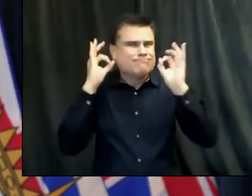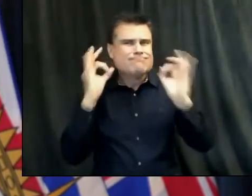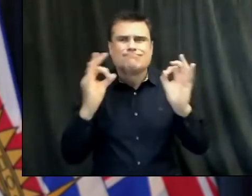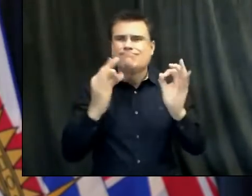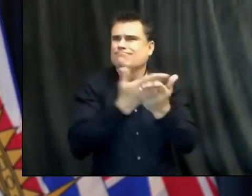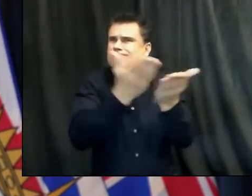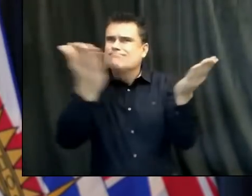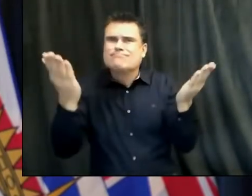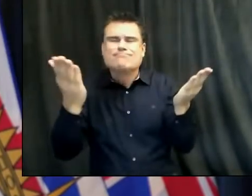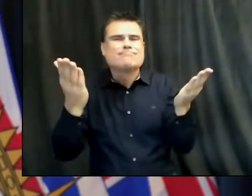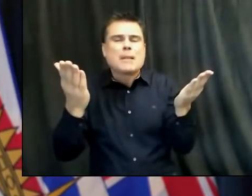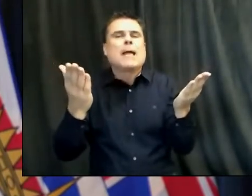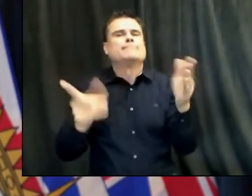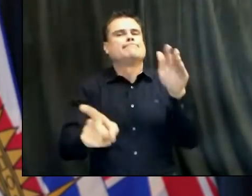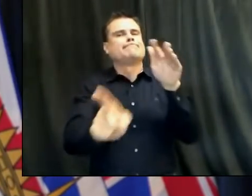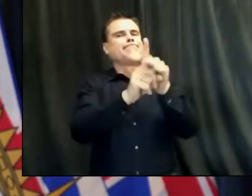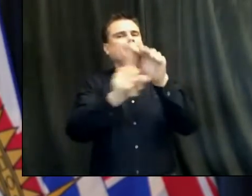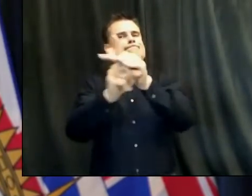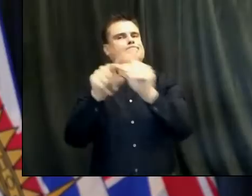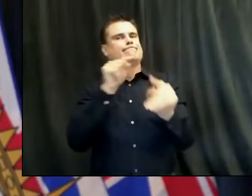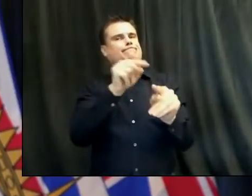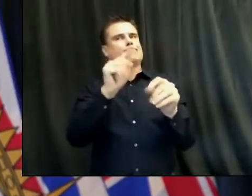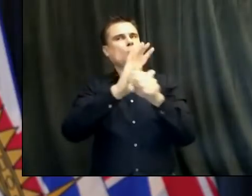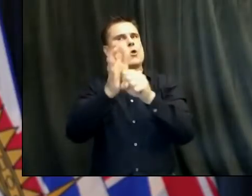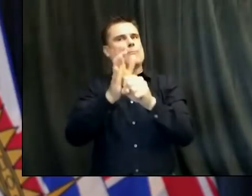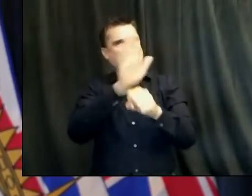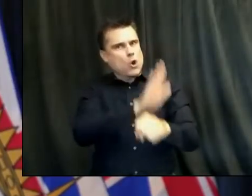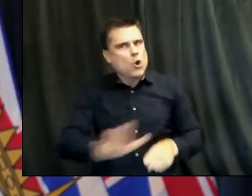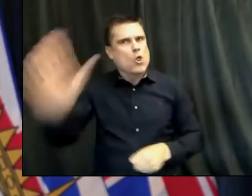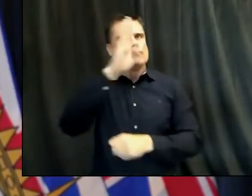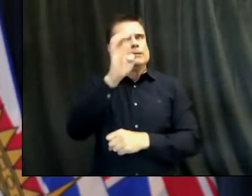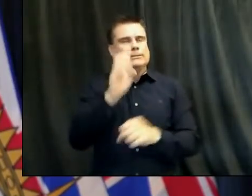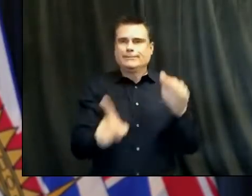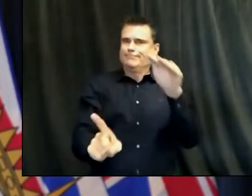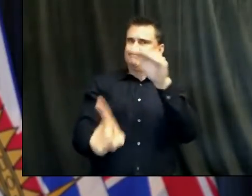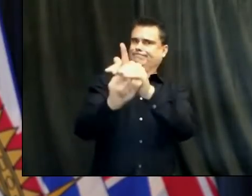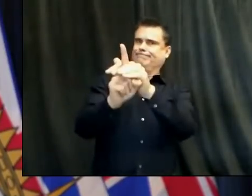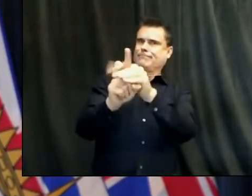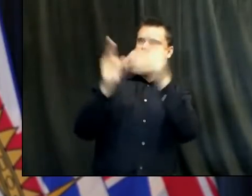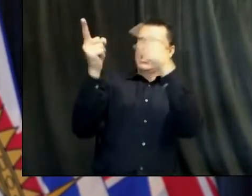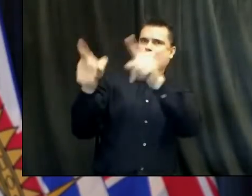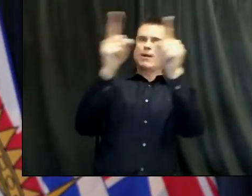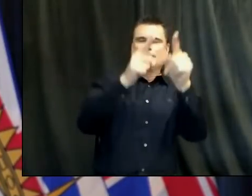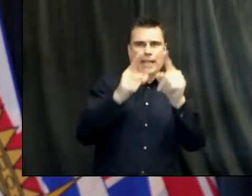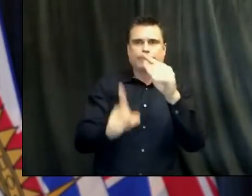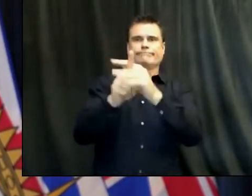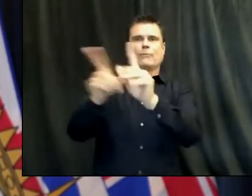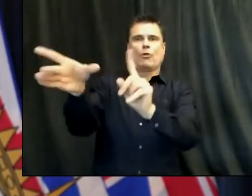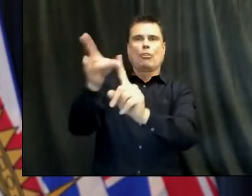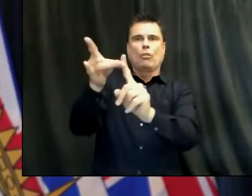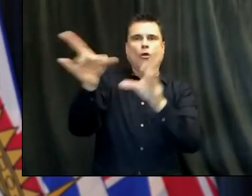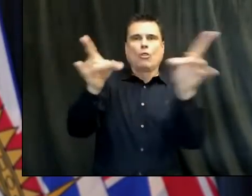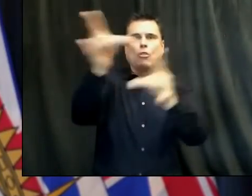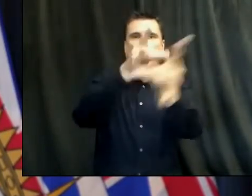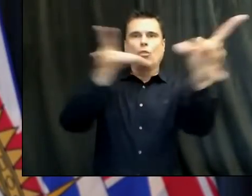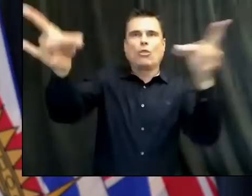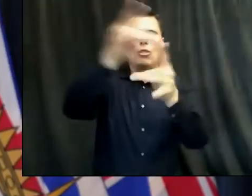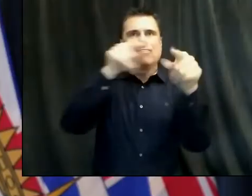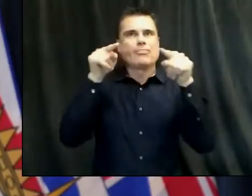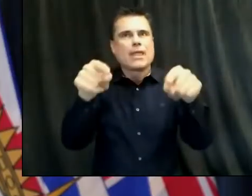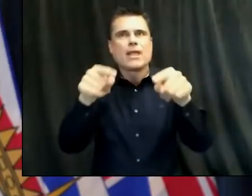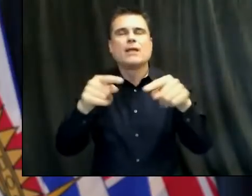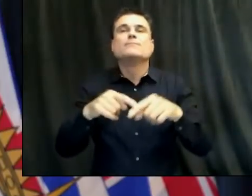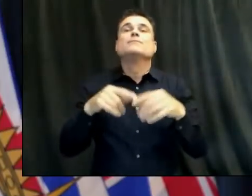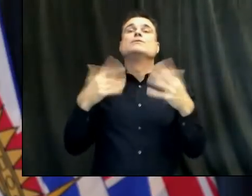outbreaks in BC, in churches, in multiple faiths, in multiple places in the province, in temples, in